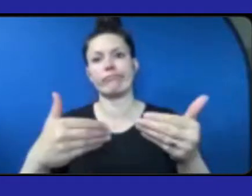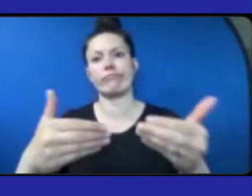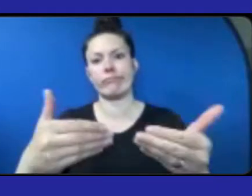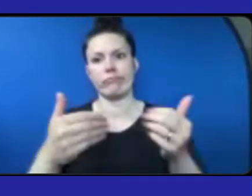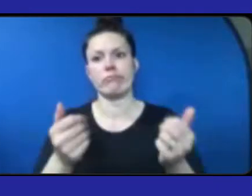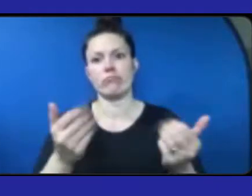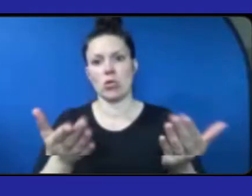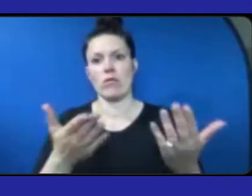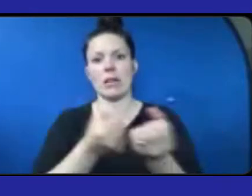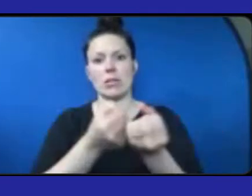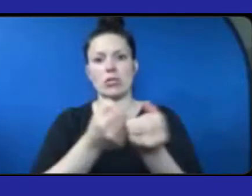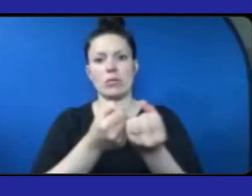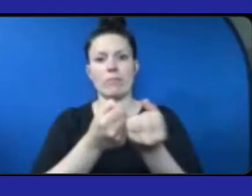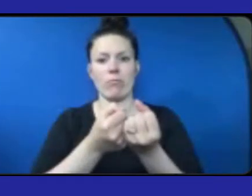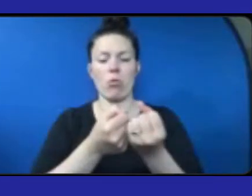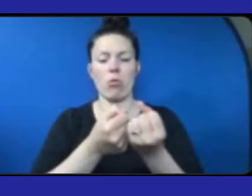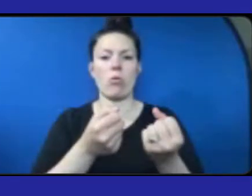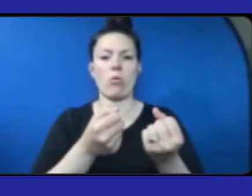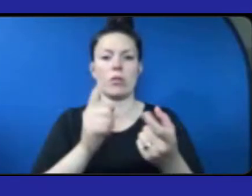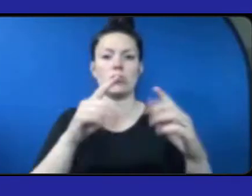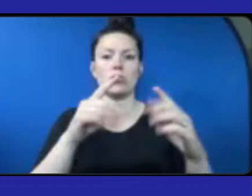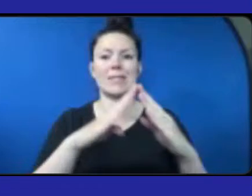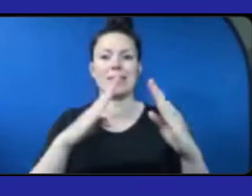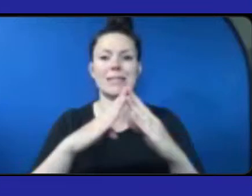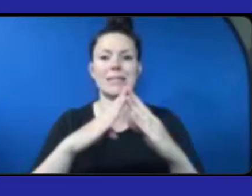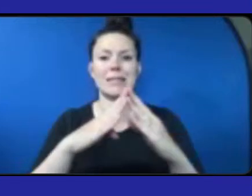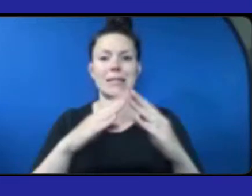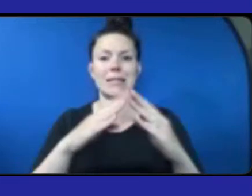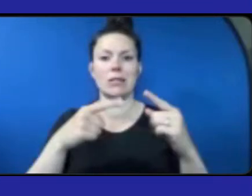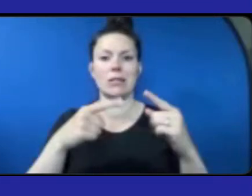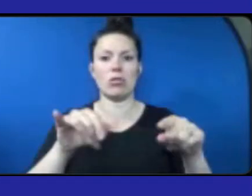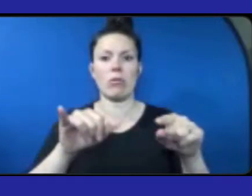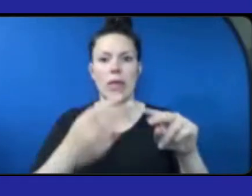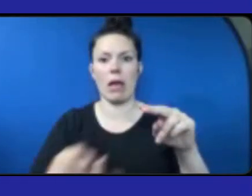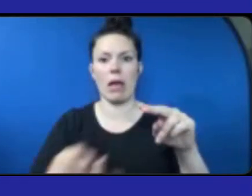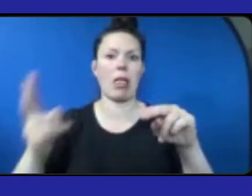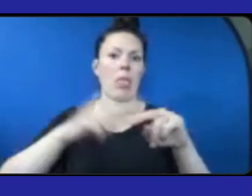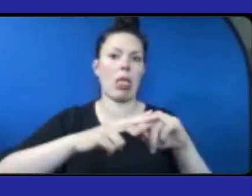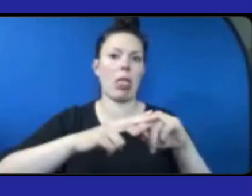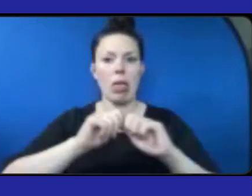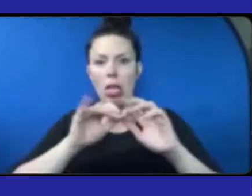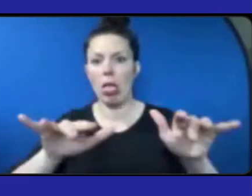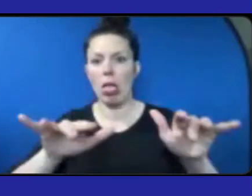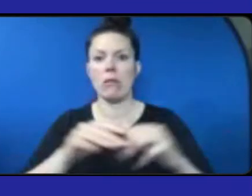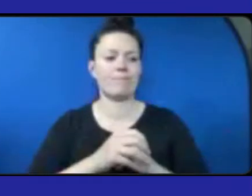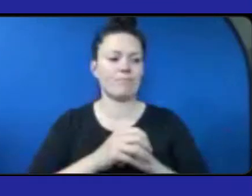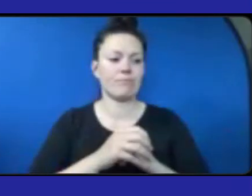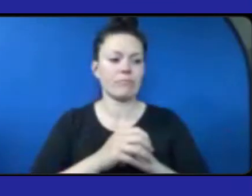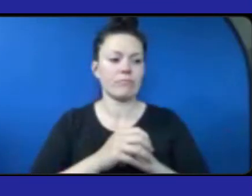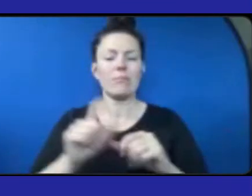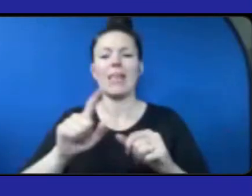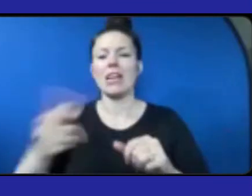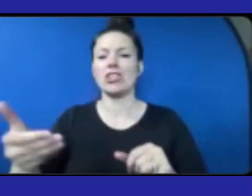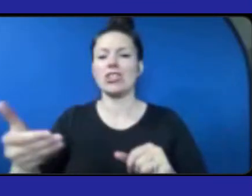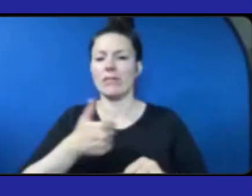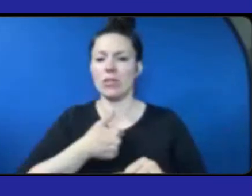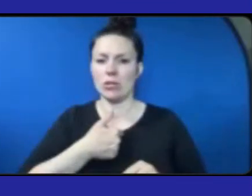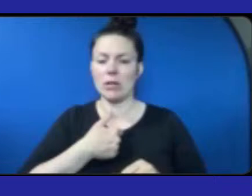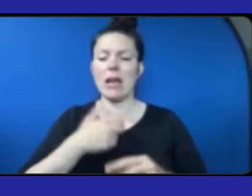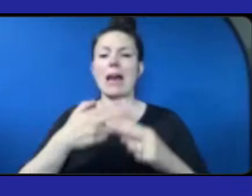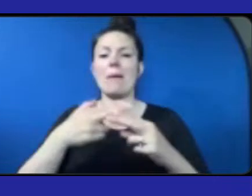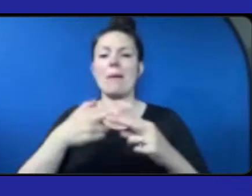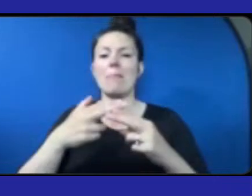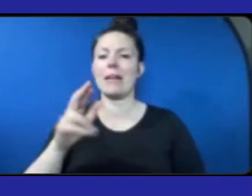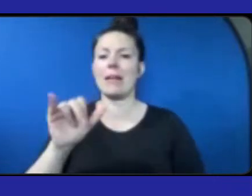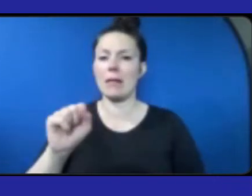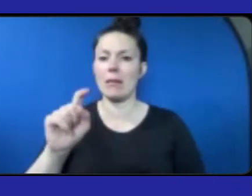during that the city needs in a surge moment. And I also just want to, I should have introduced myself at the beginning. My name's Chris Keeley. I'm Chief